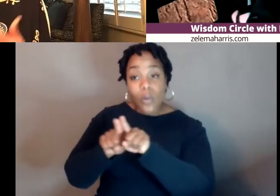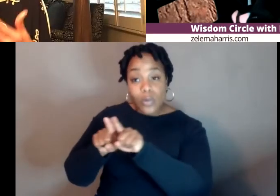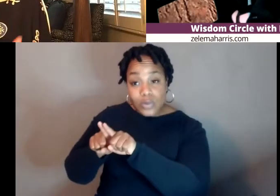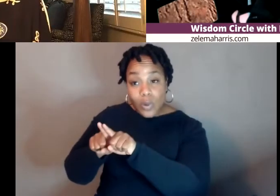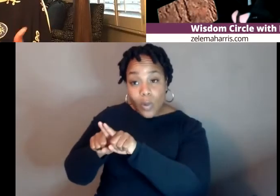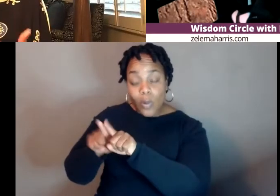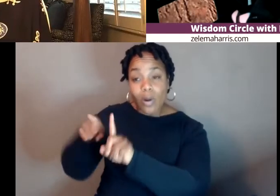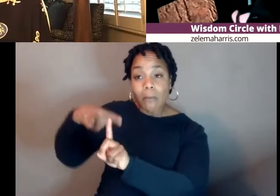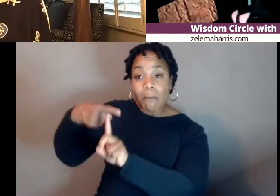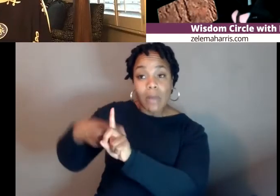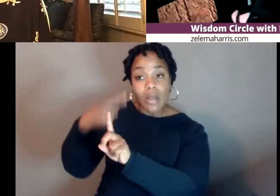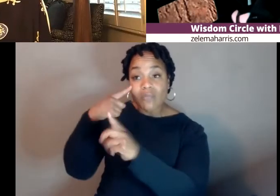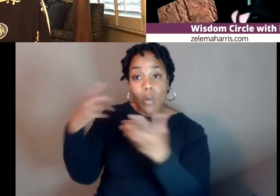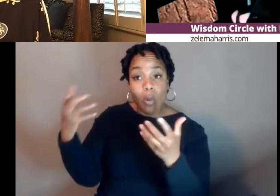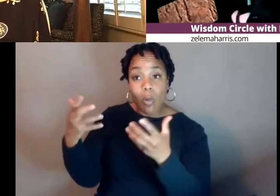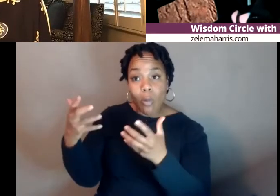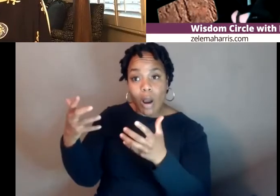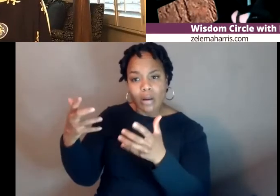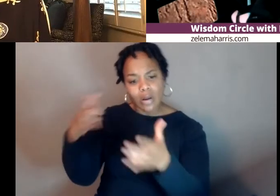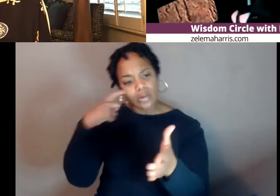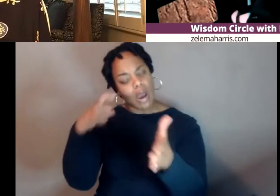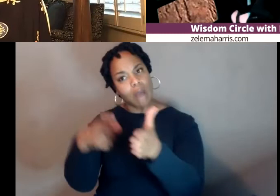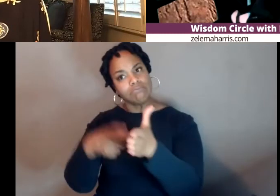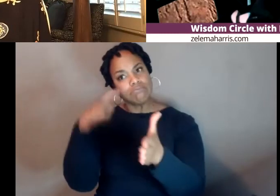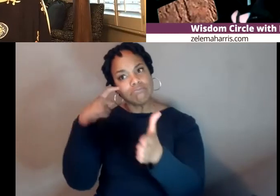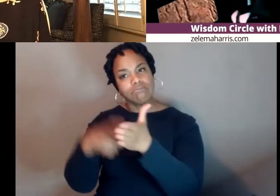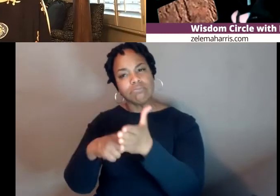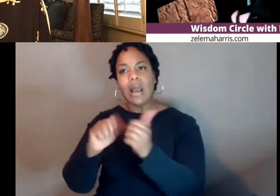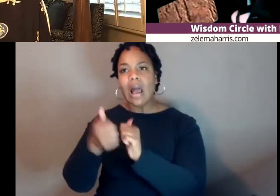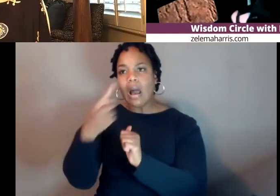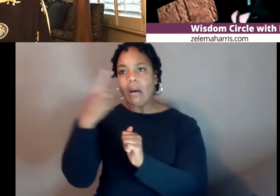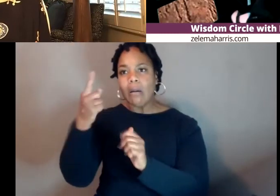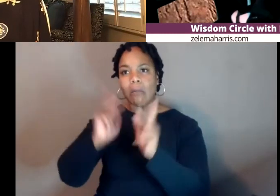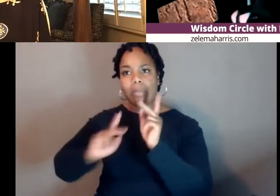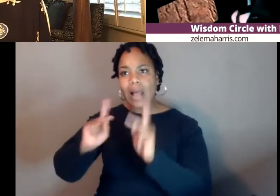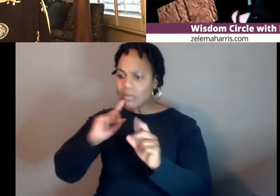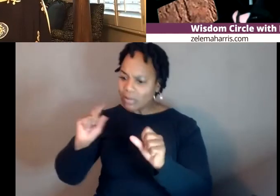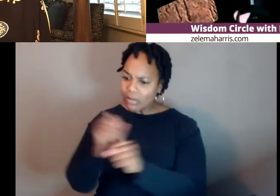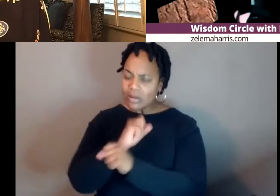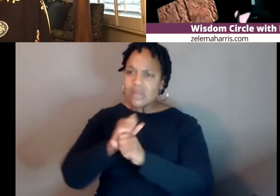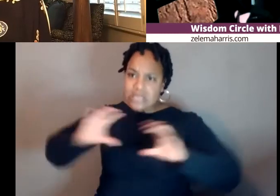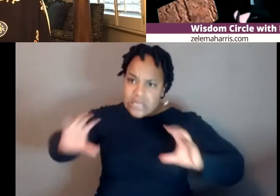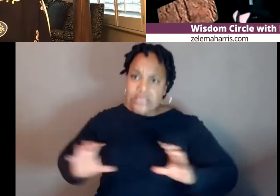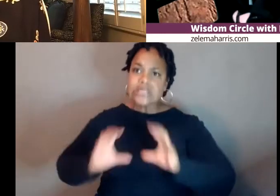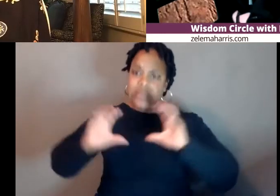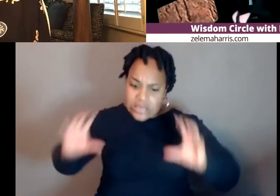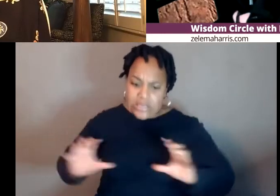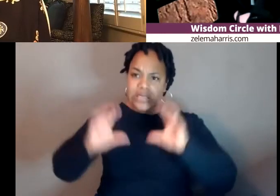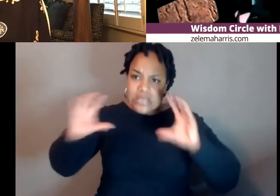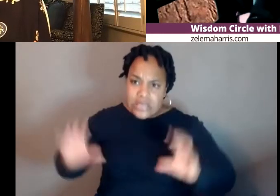recognize the role we played in the economic development of this country.